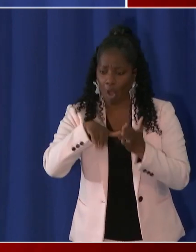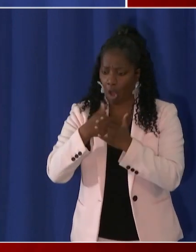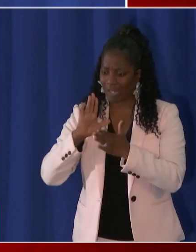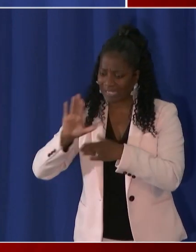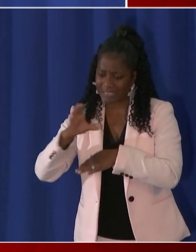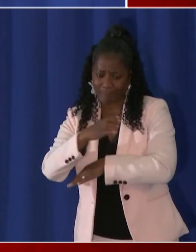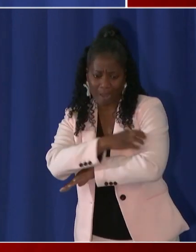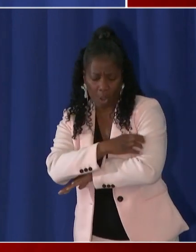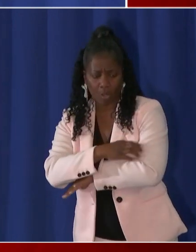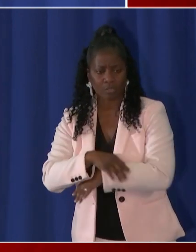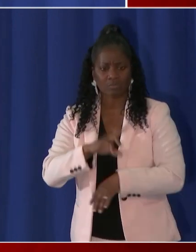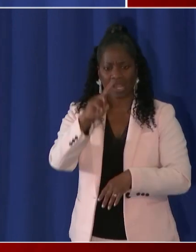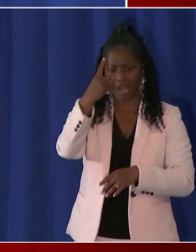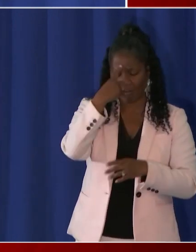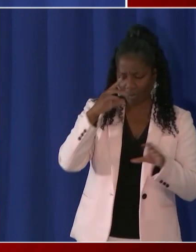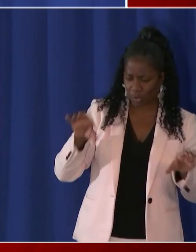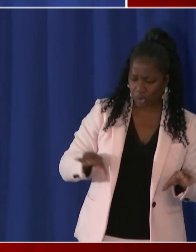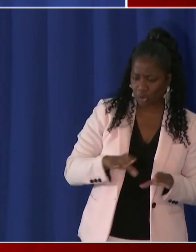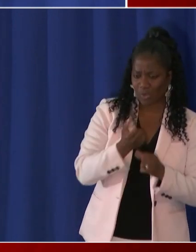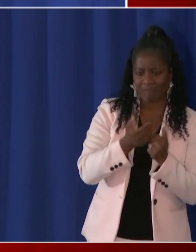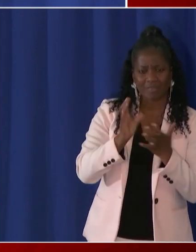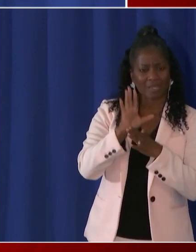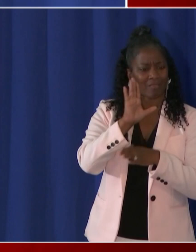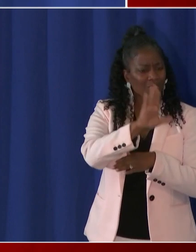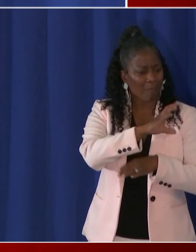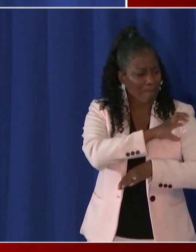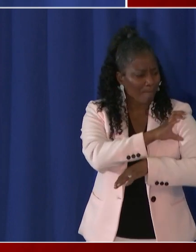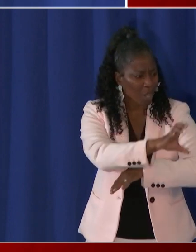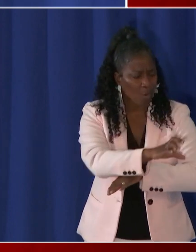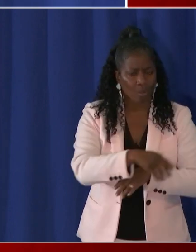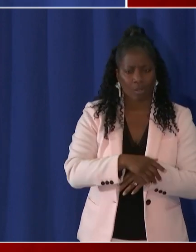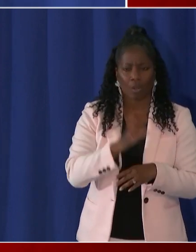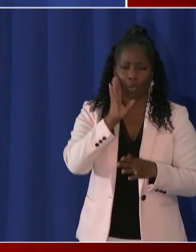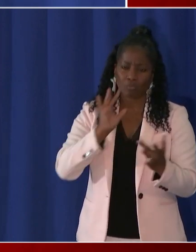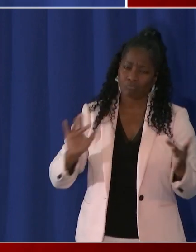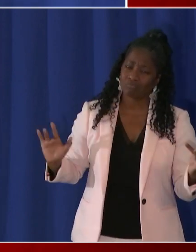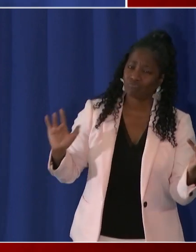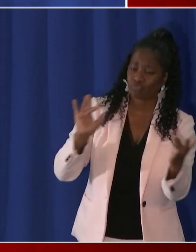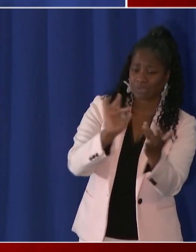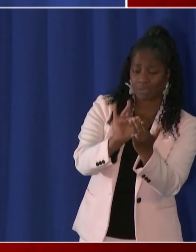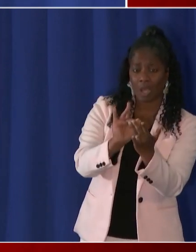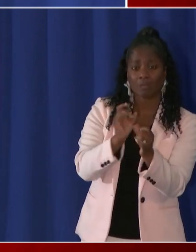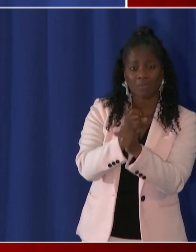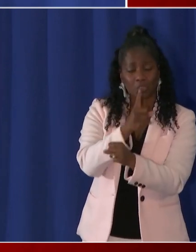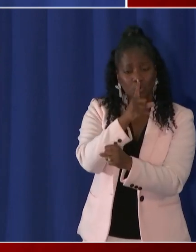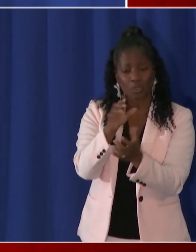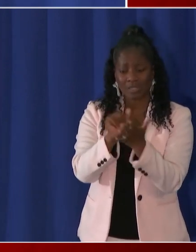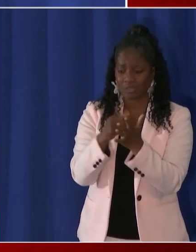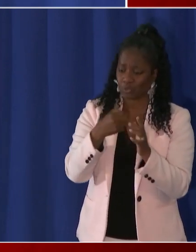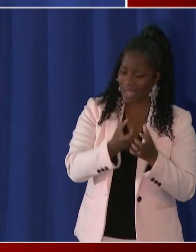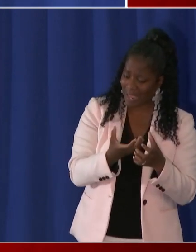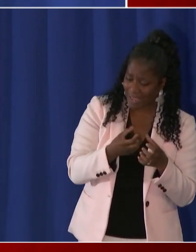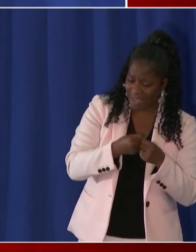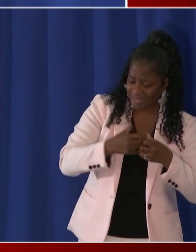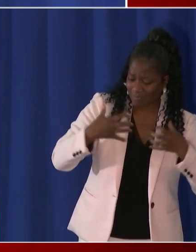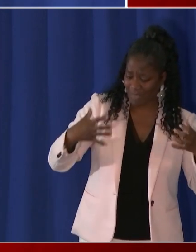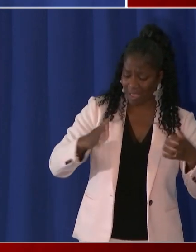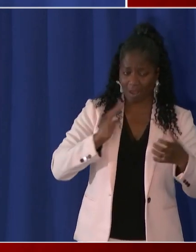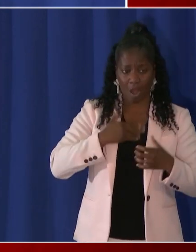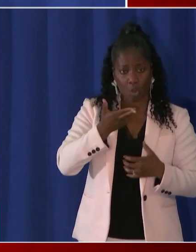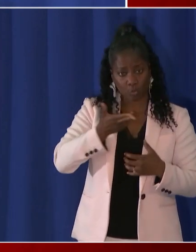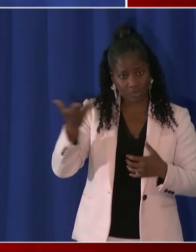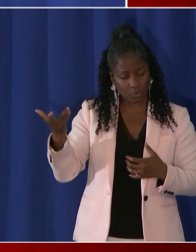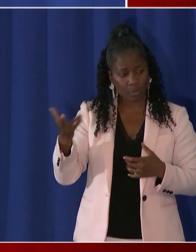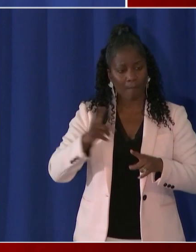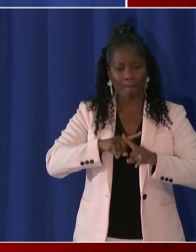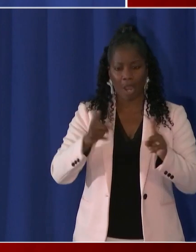This government is going to do all in its power. We're going to reach out to get, even expand our